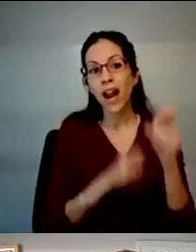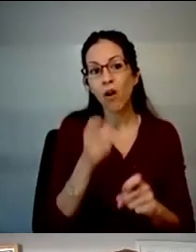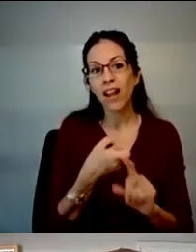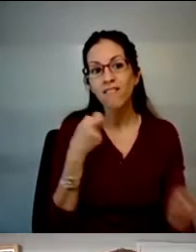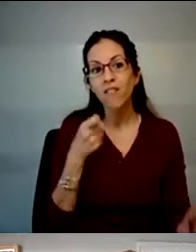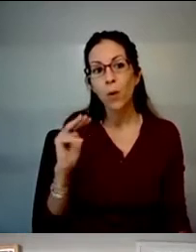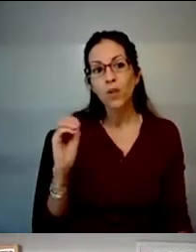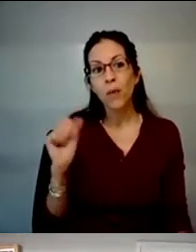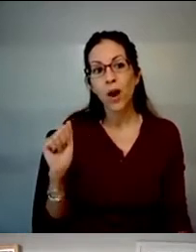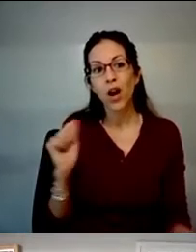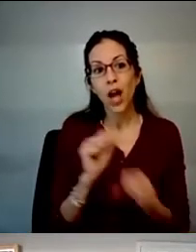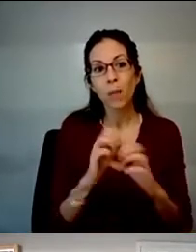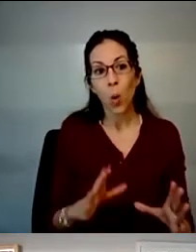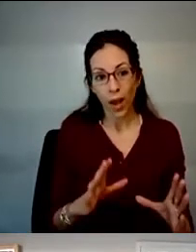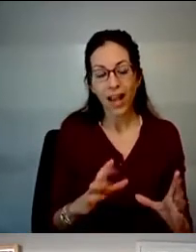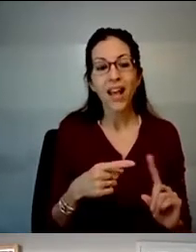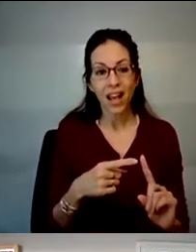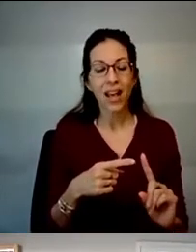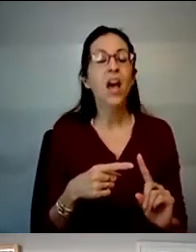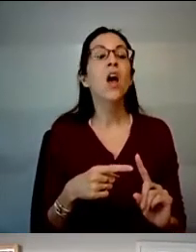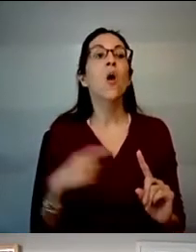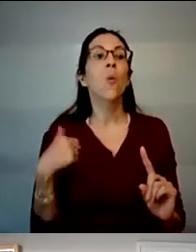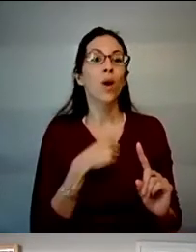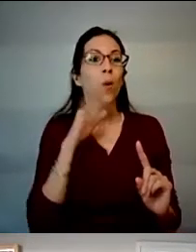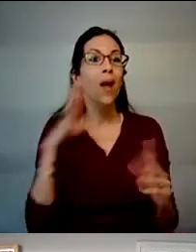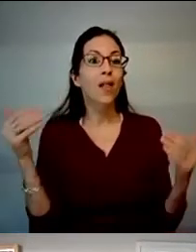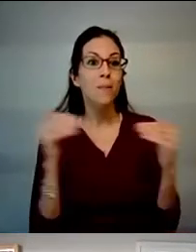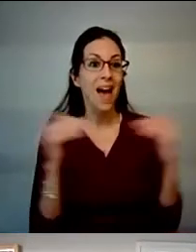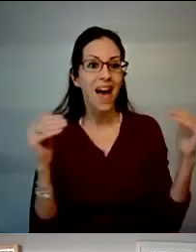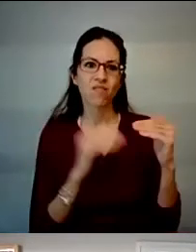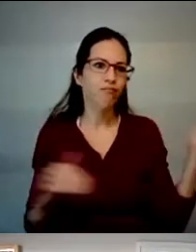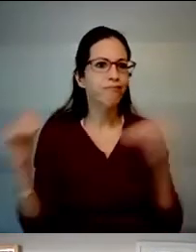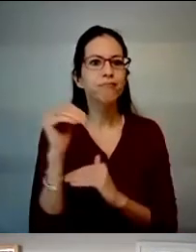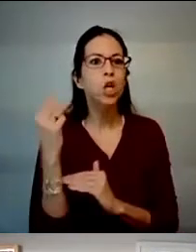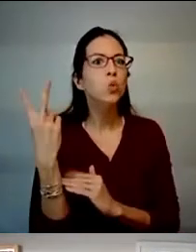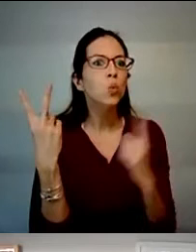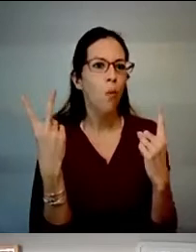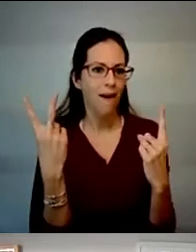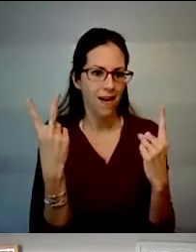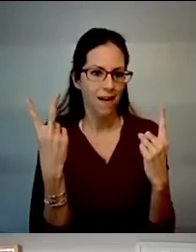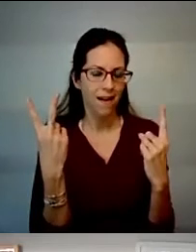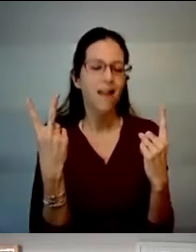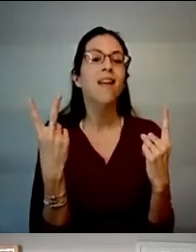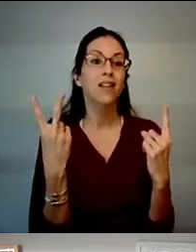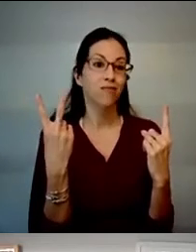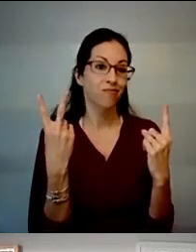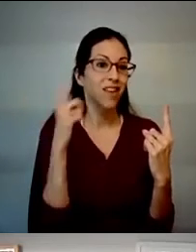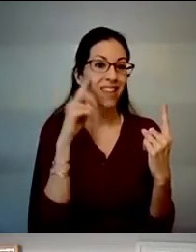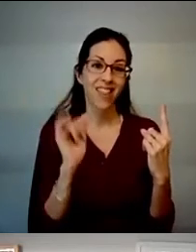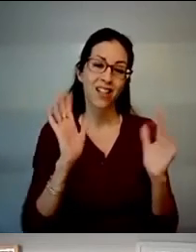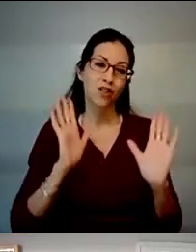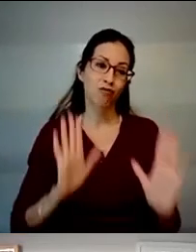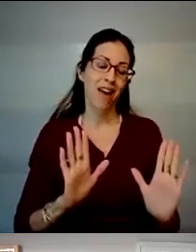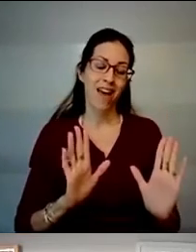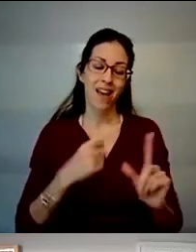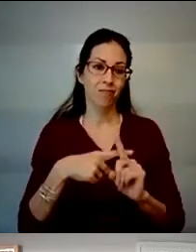it matching it dollar for dollar, we matched it 2-to-1. So I thought that was a great testament from Mutual of America standpoint. And I really think from an